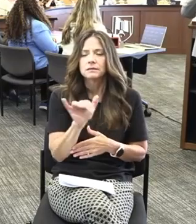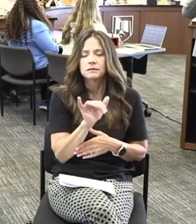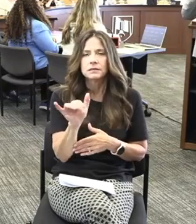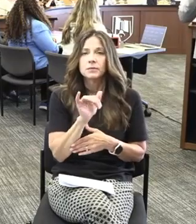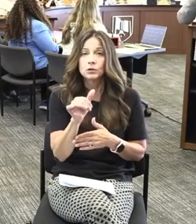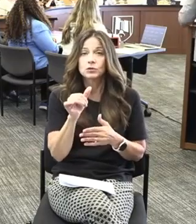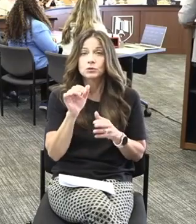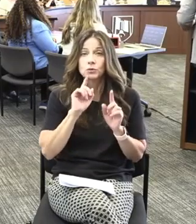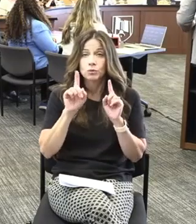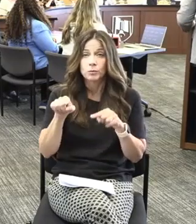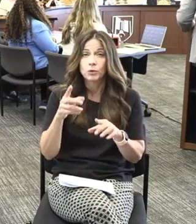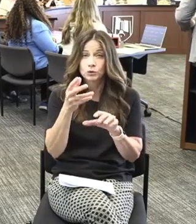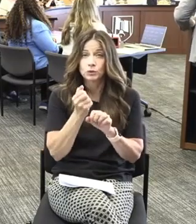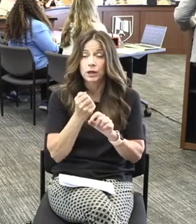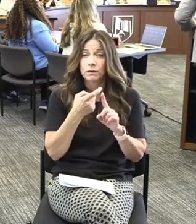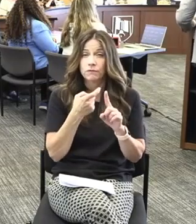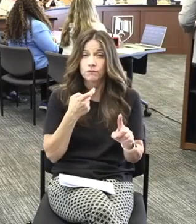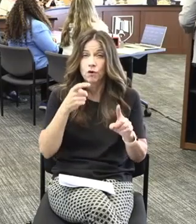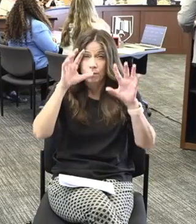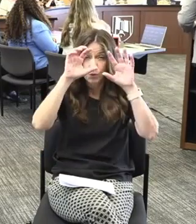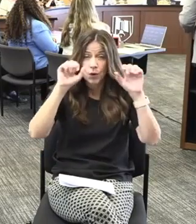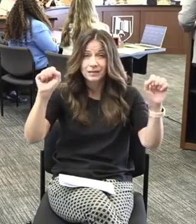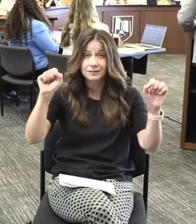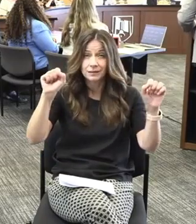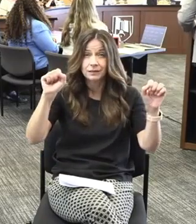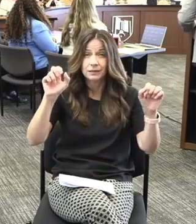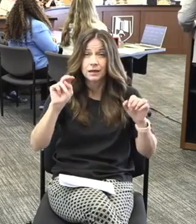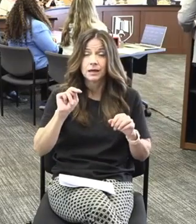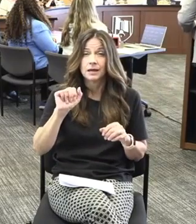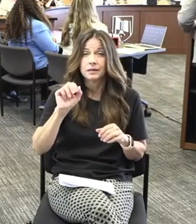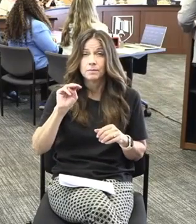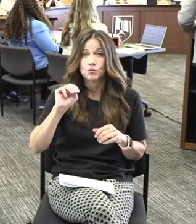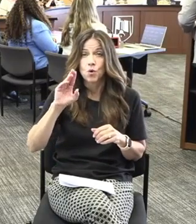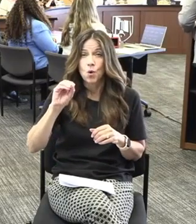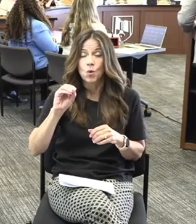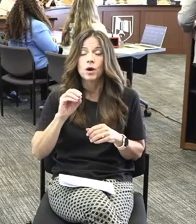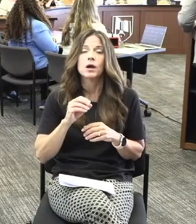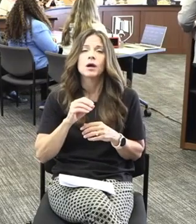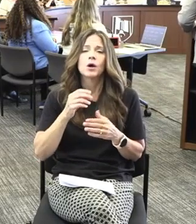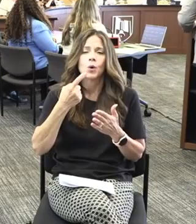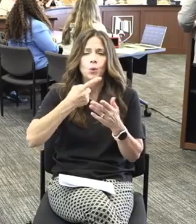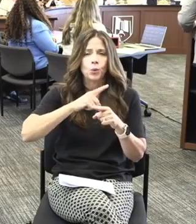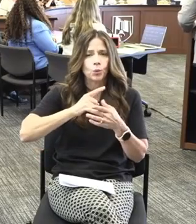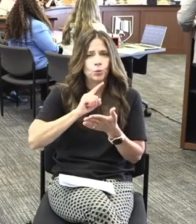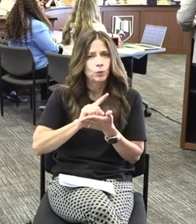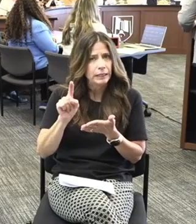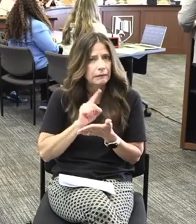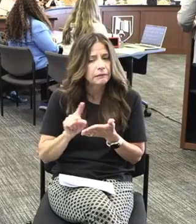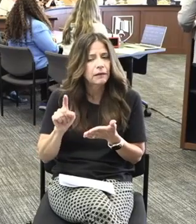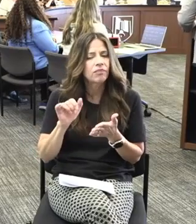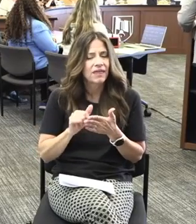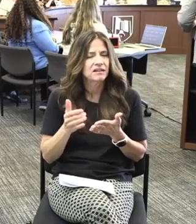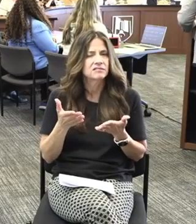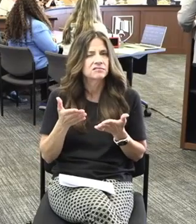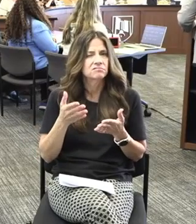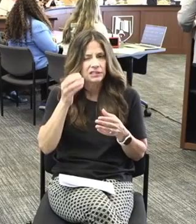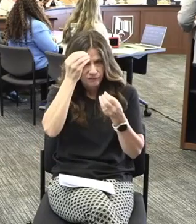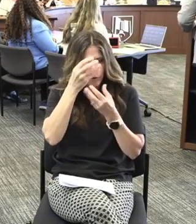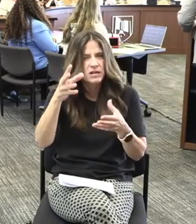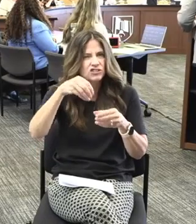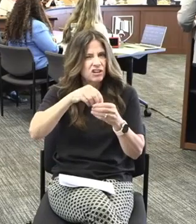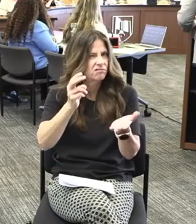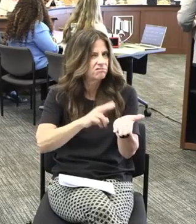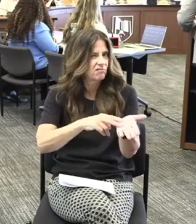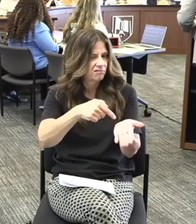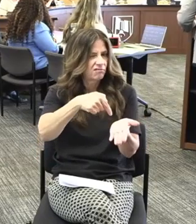that you received from President Amua weekly, that information is also contained in some of that information as well.